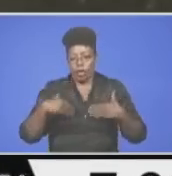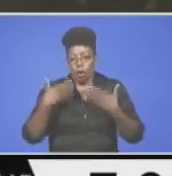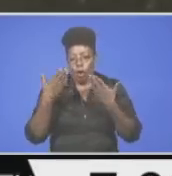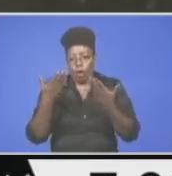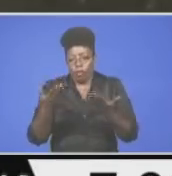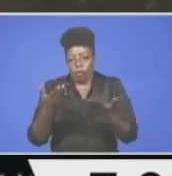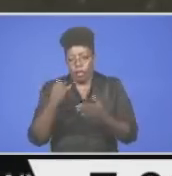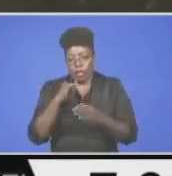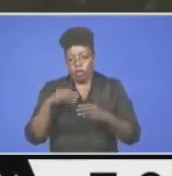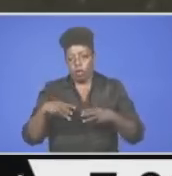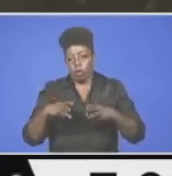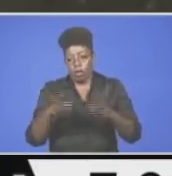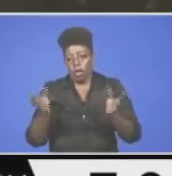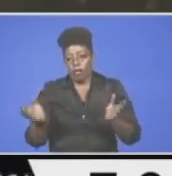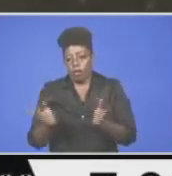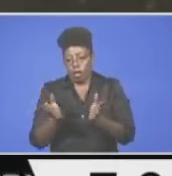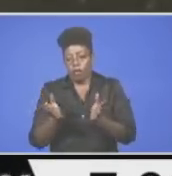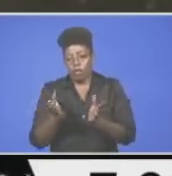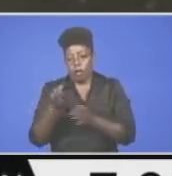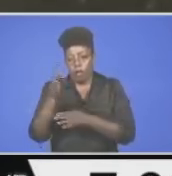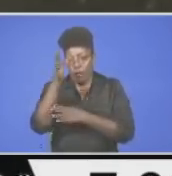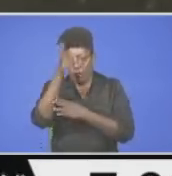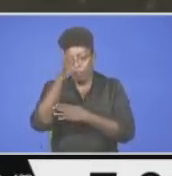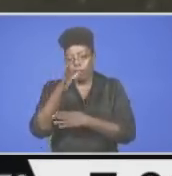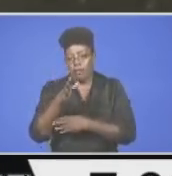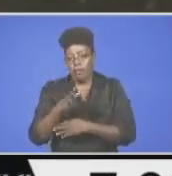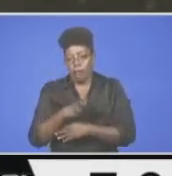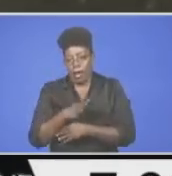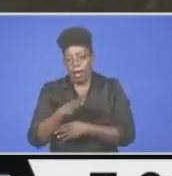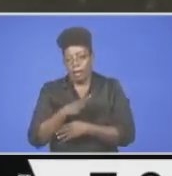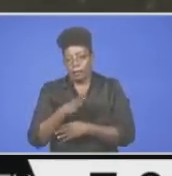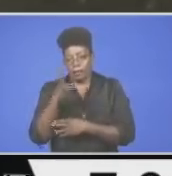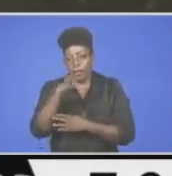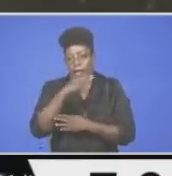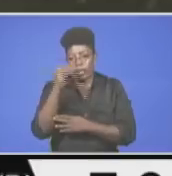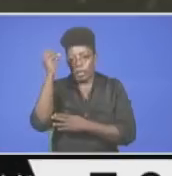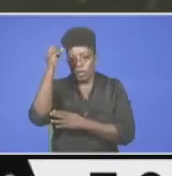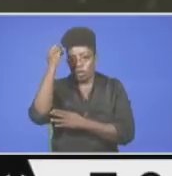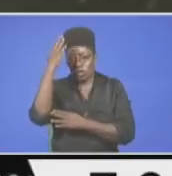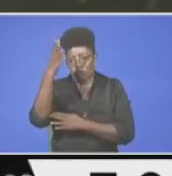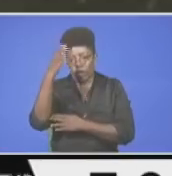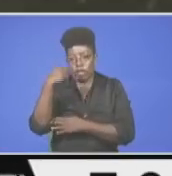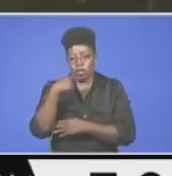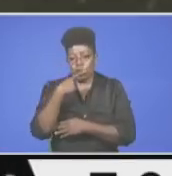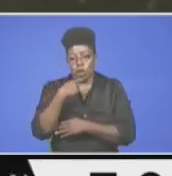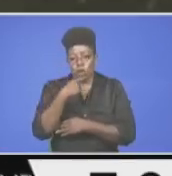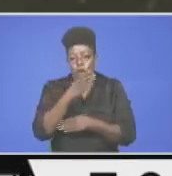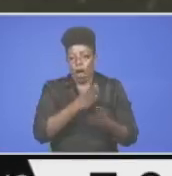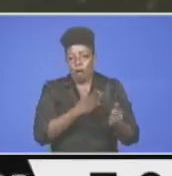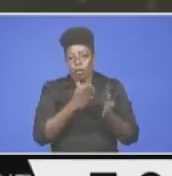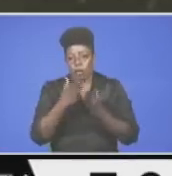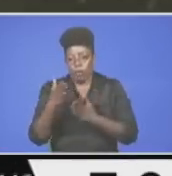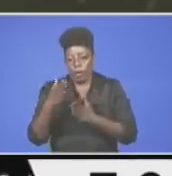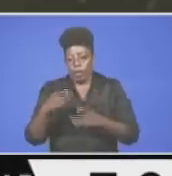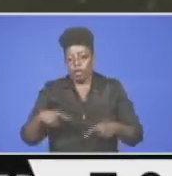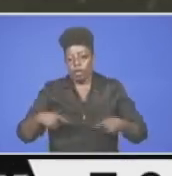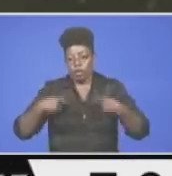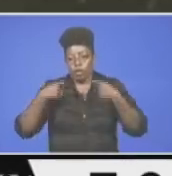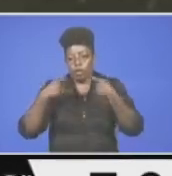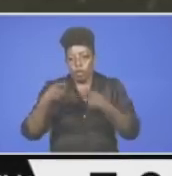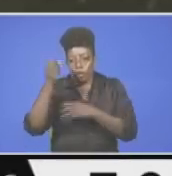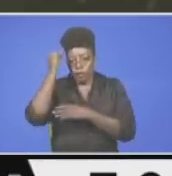of courage of a man, of nobility and grace, who has prepared to give his life